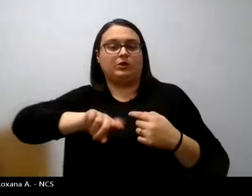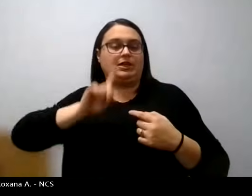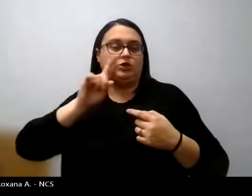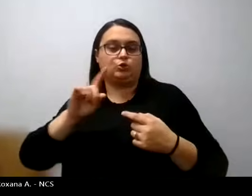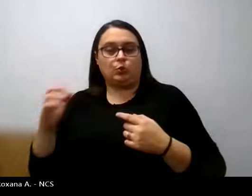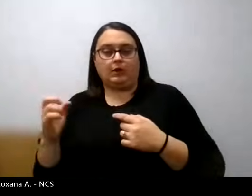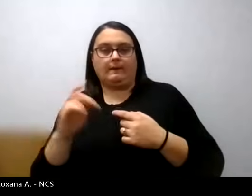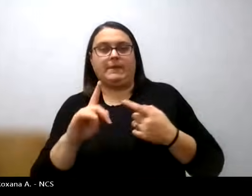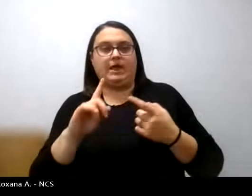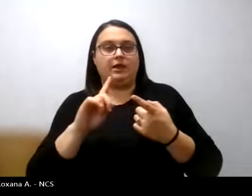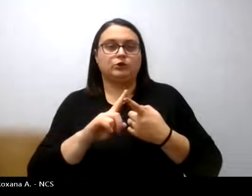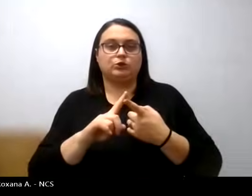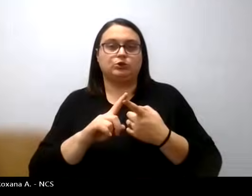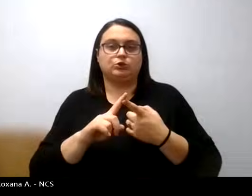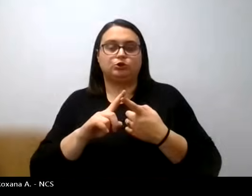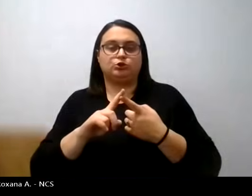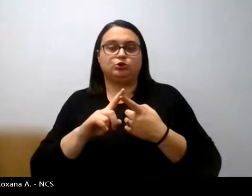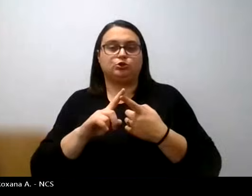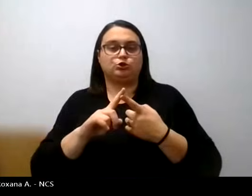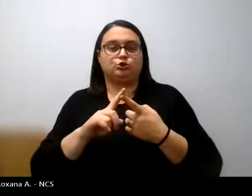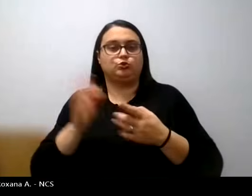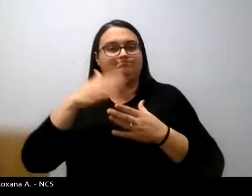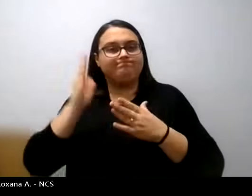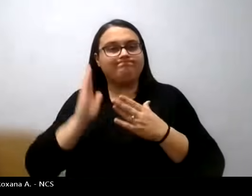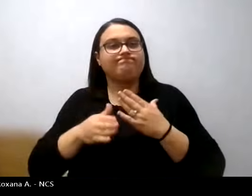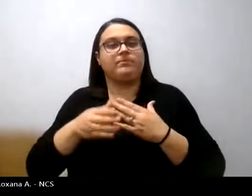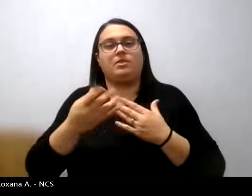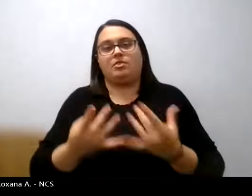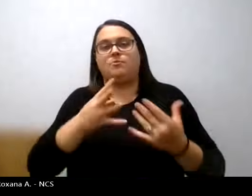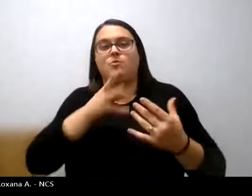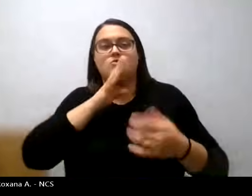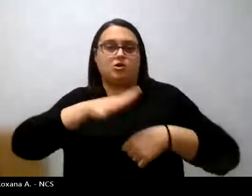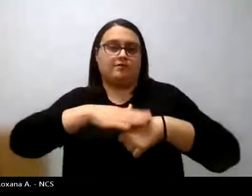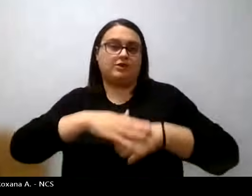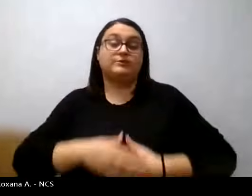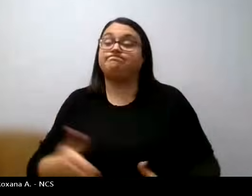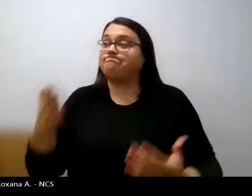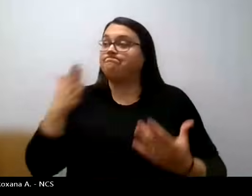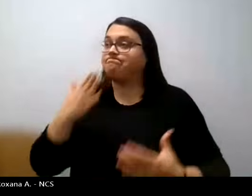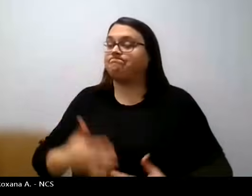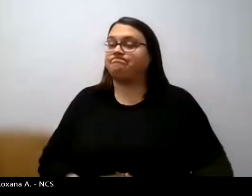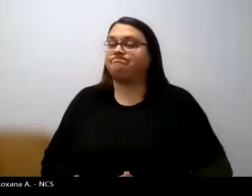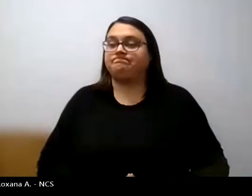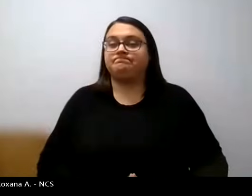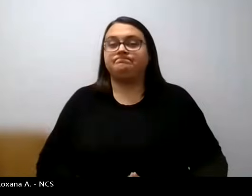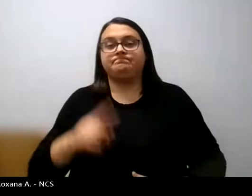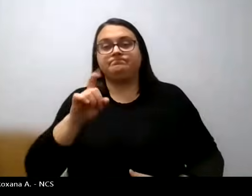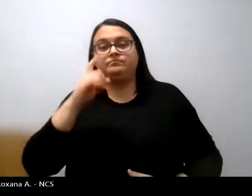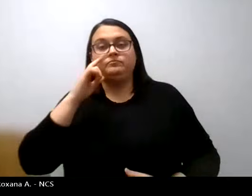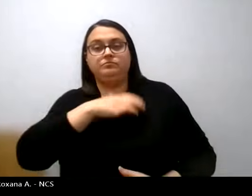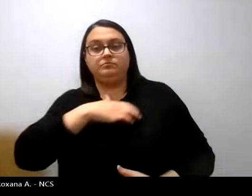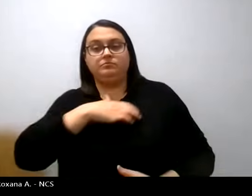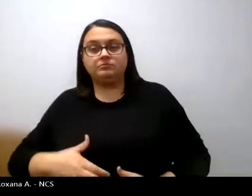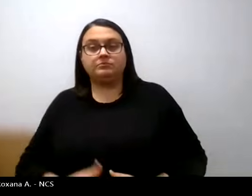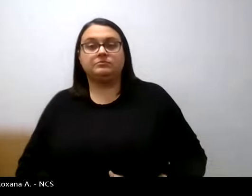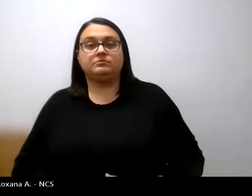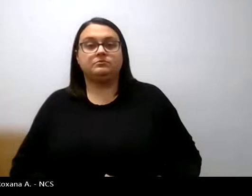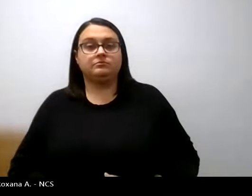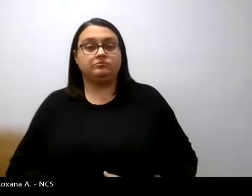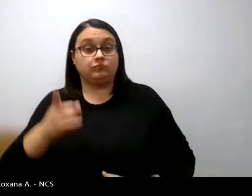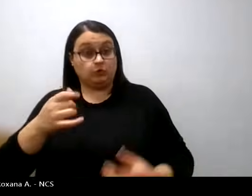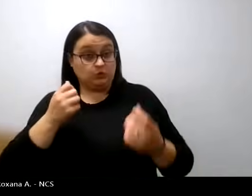into repealing the boil water advisory. Okay, thanks. Question for Mayor Avula. How